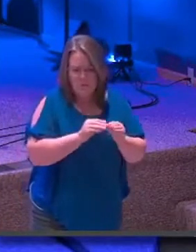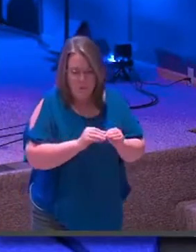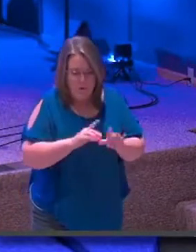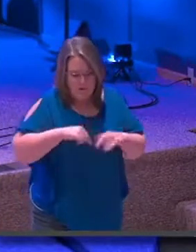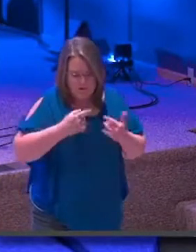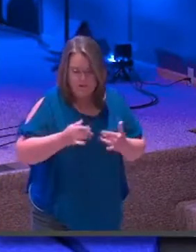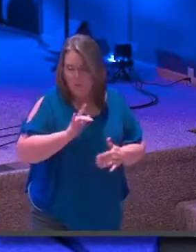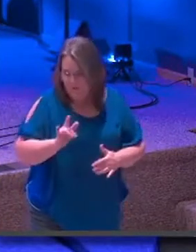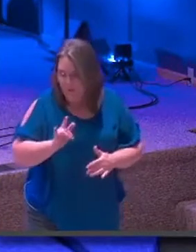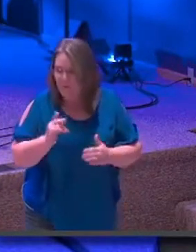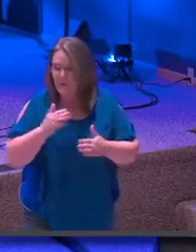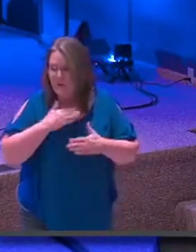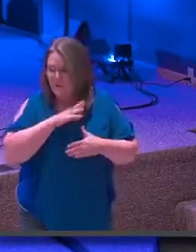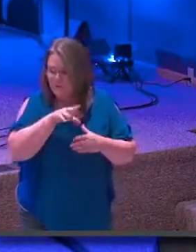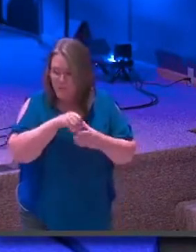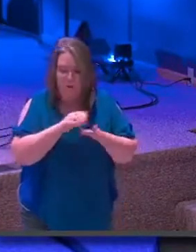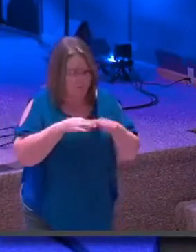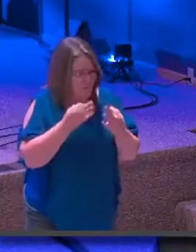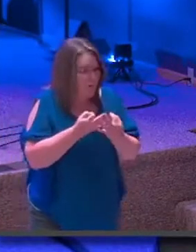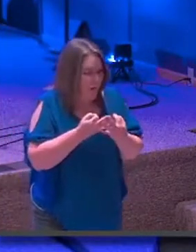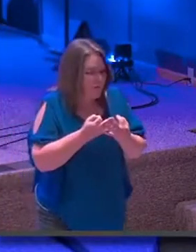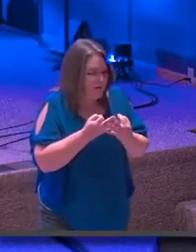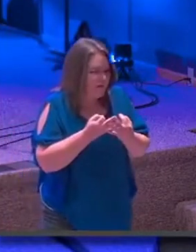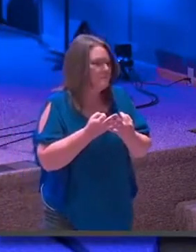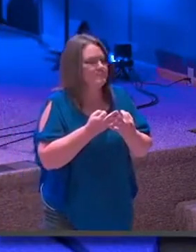We're glad you're part of the family.